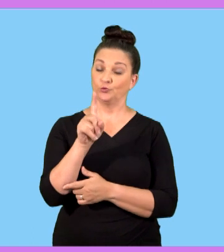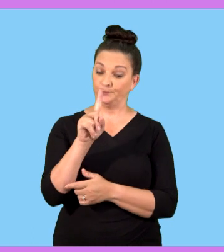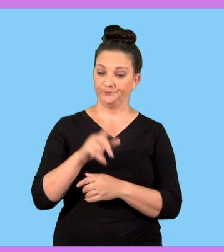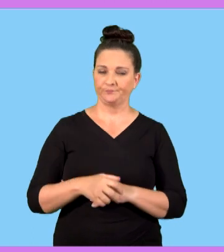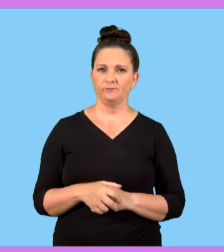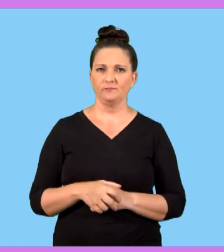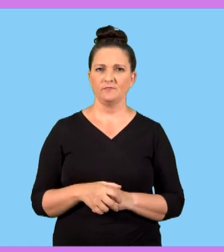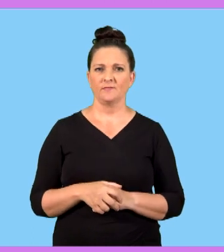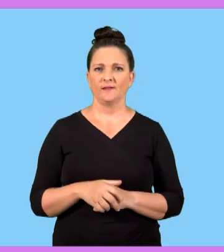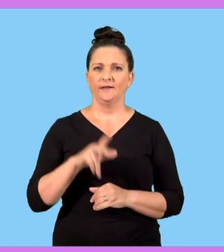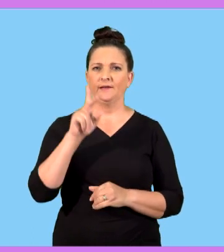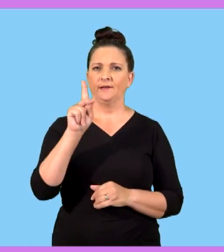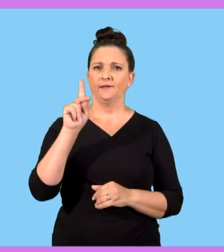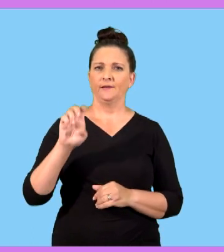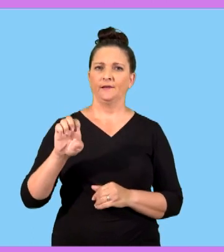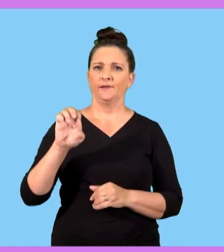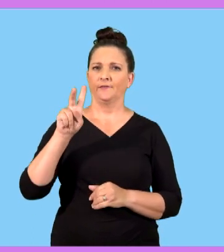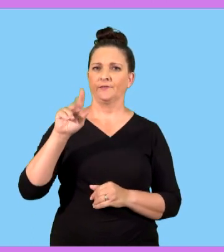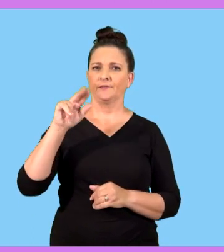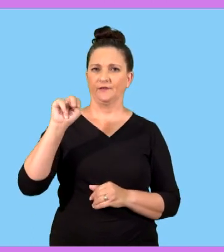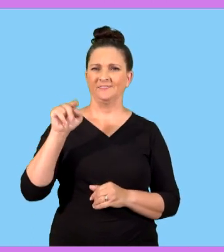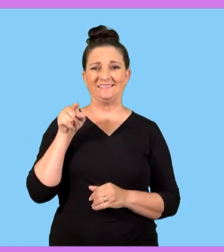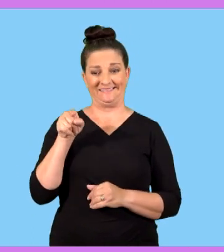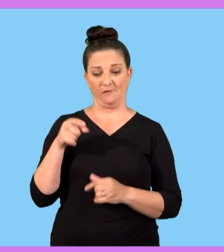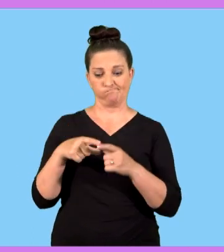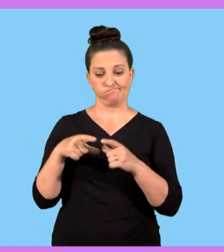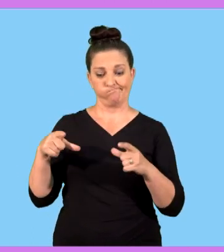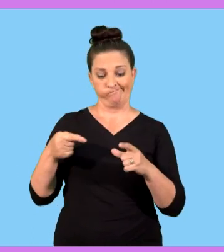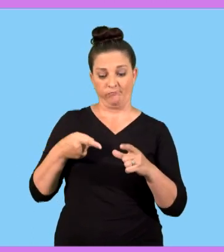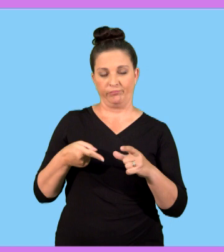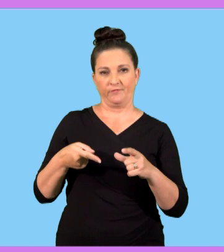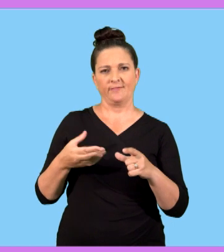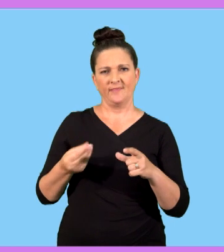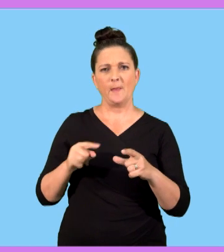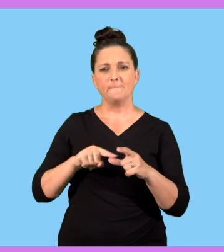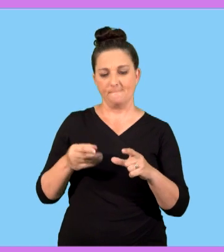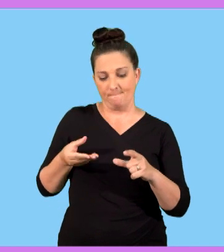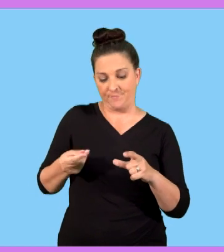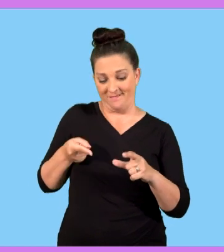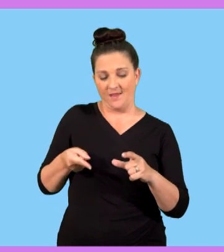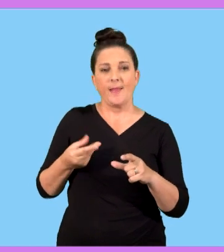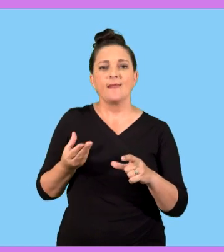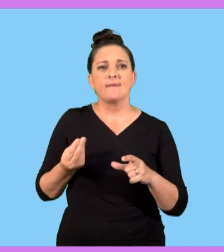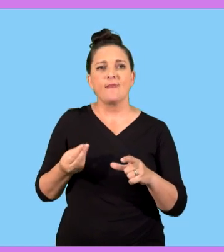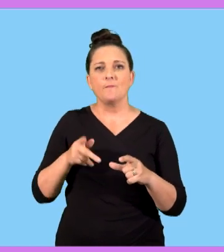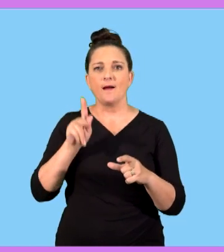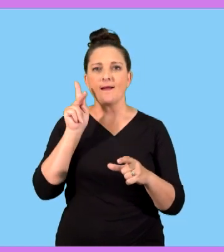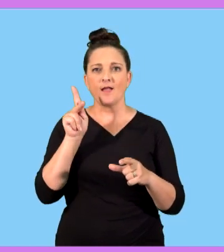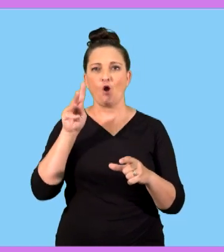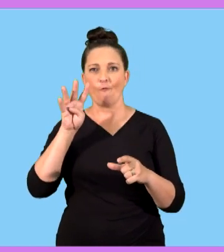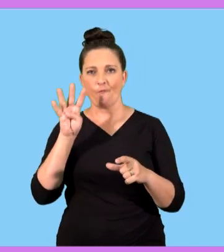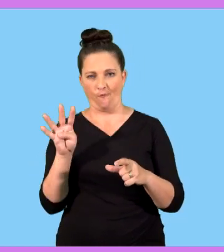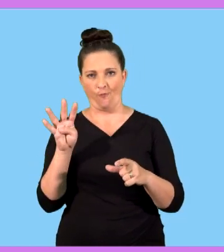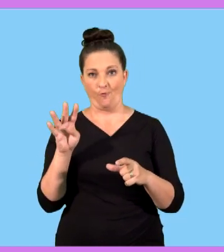question. Question one says, Kevin holds a ticket numbered K4 and enters the